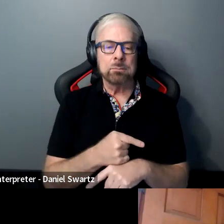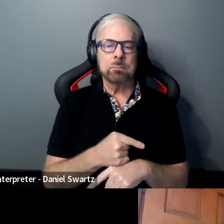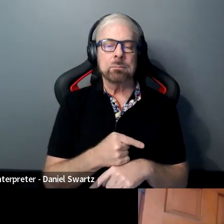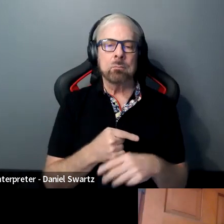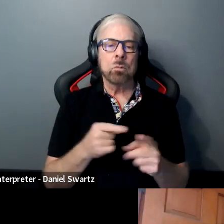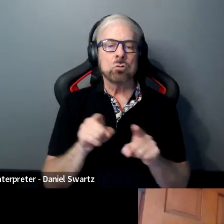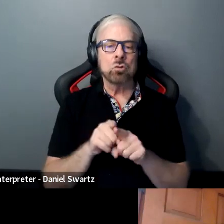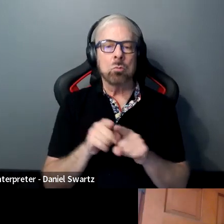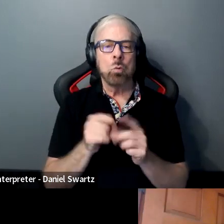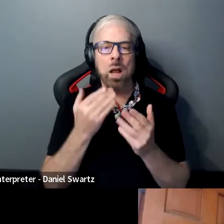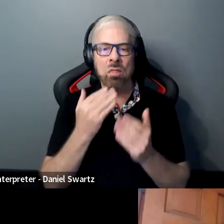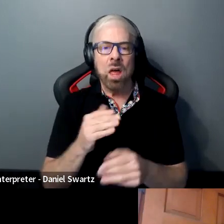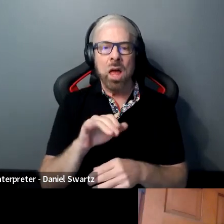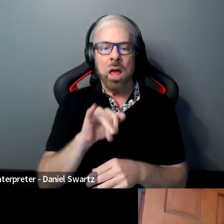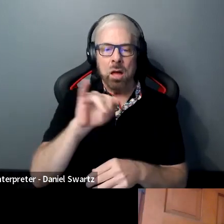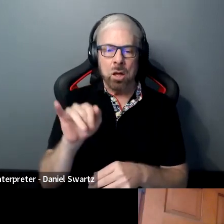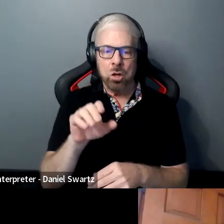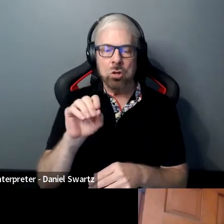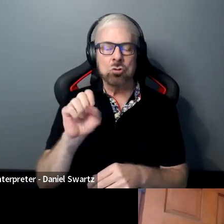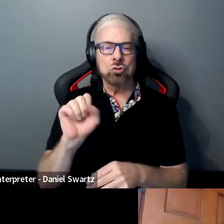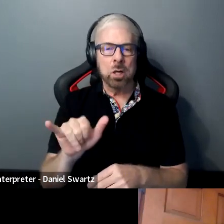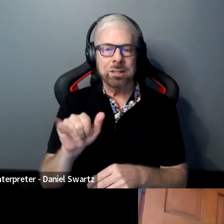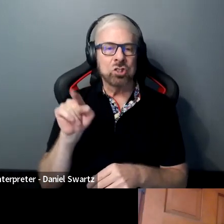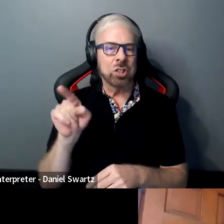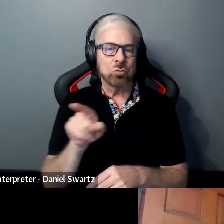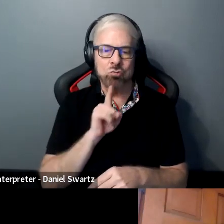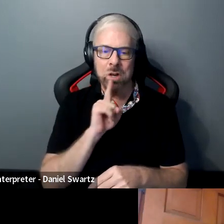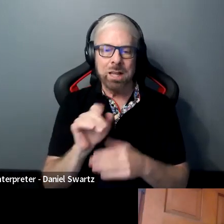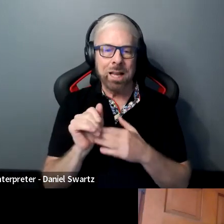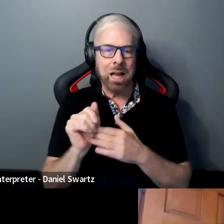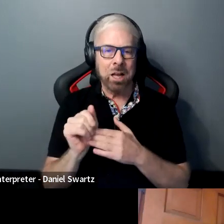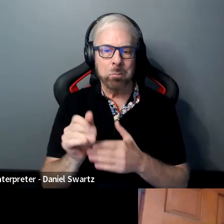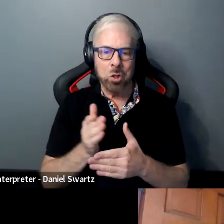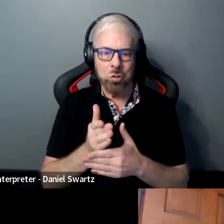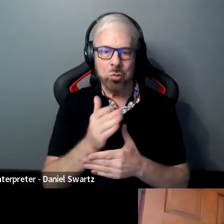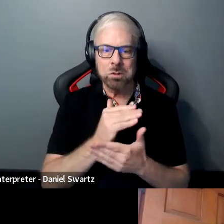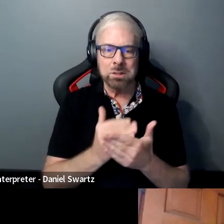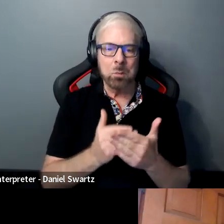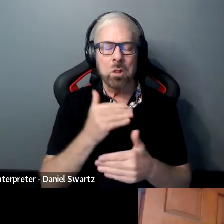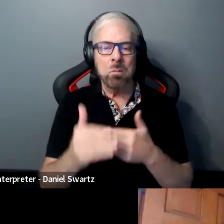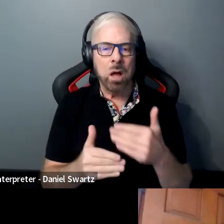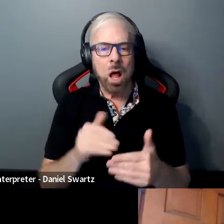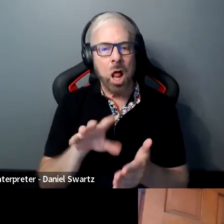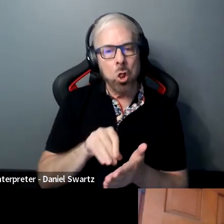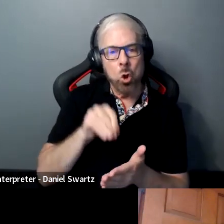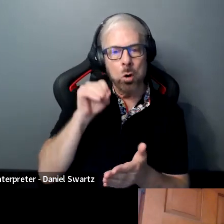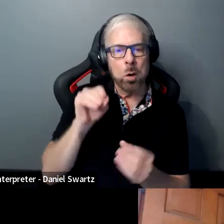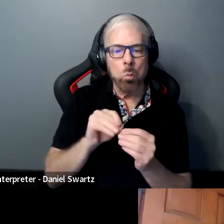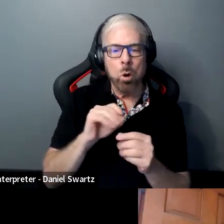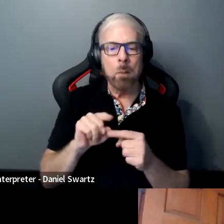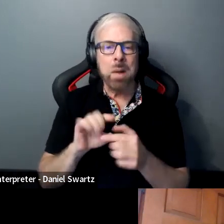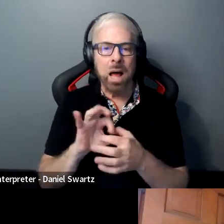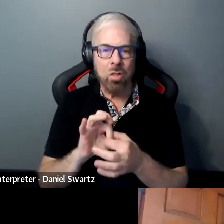also I want to thank Josie, who has really guided me through some of this process, and I'm learning a little more about the law than I ever thought I